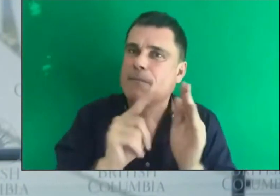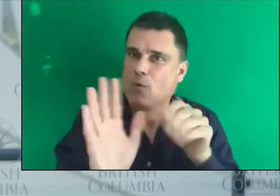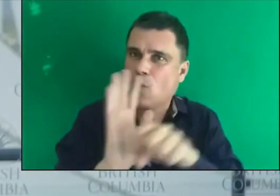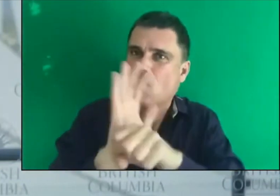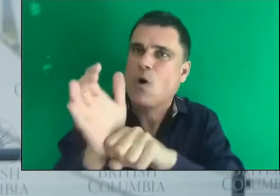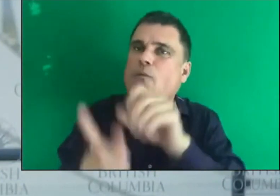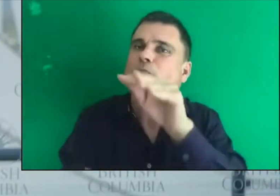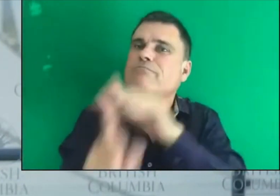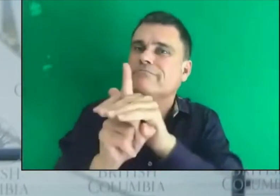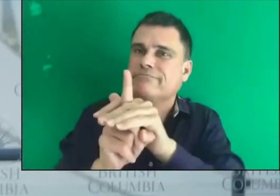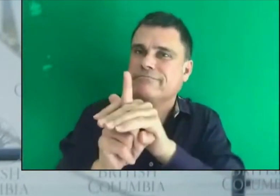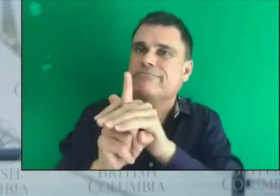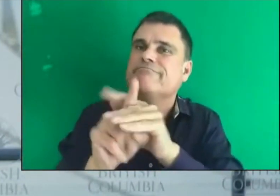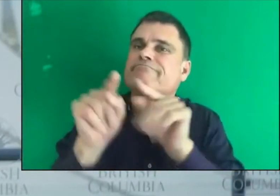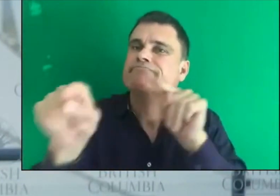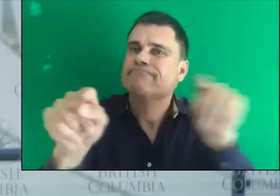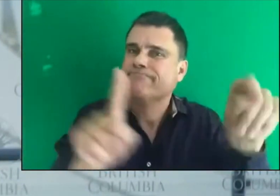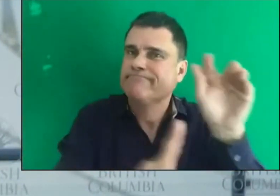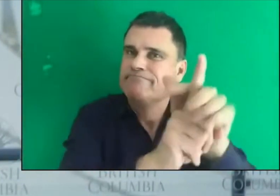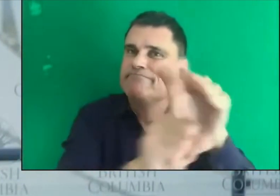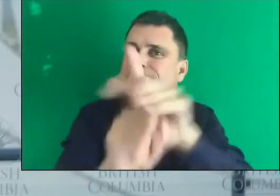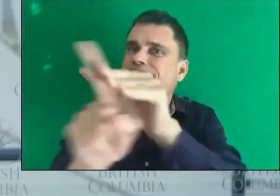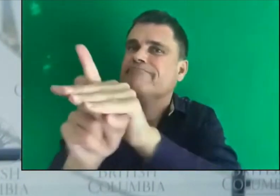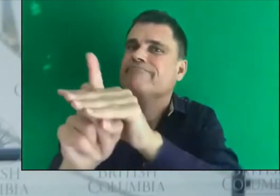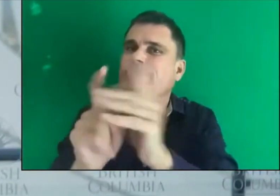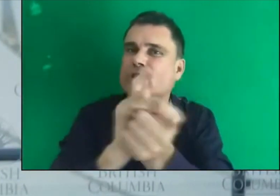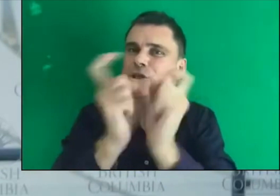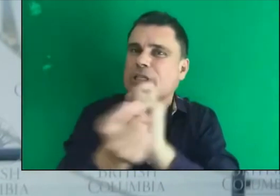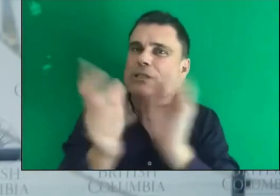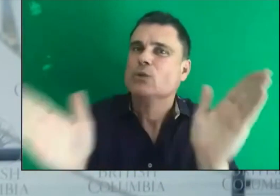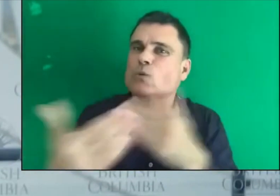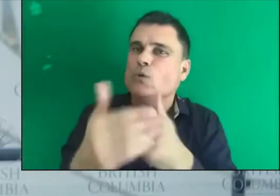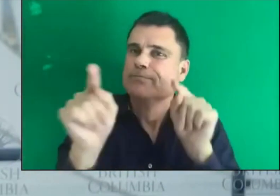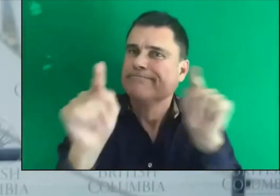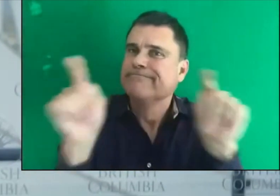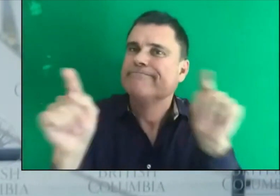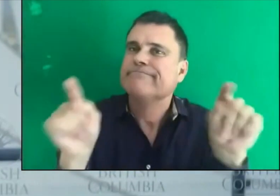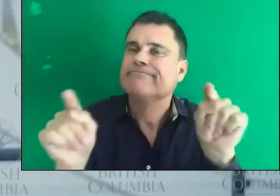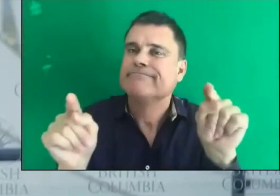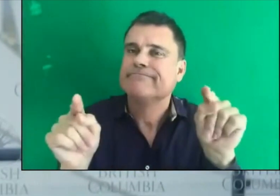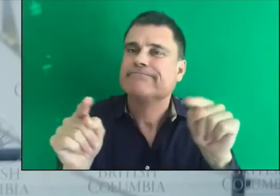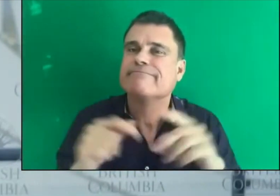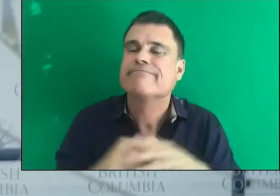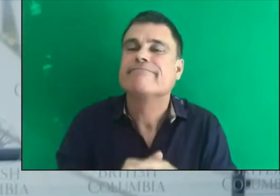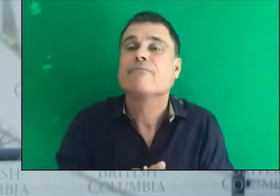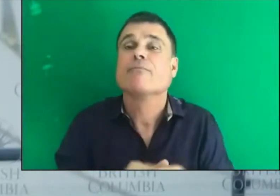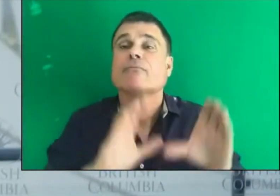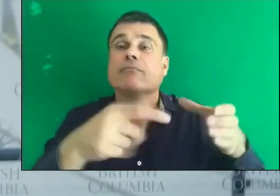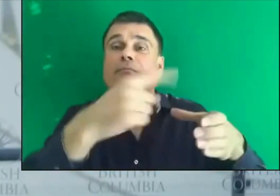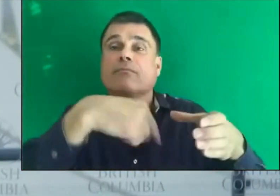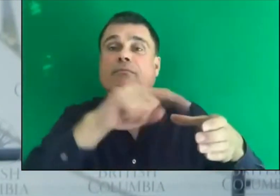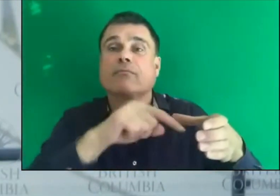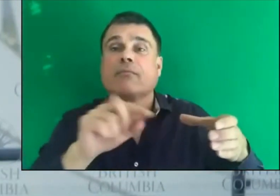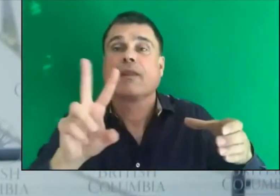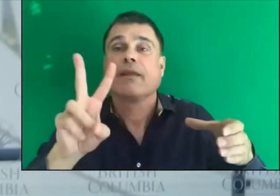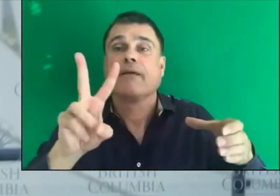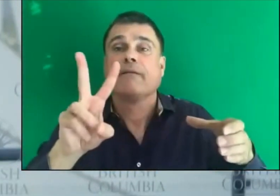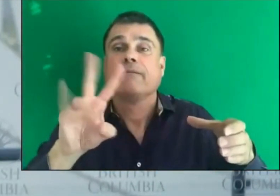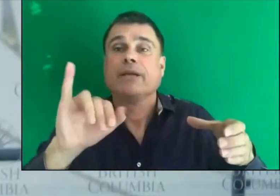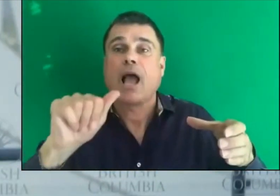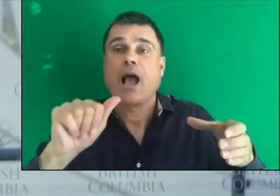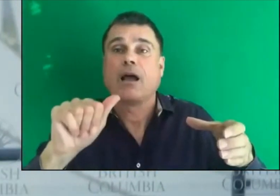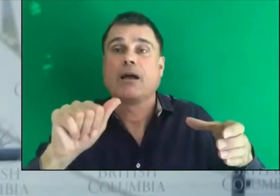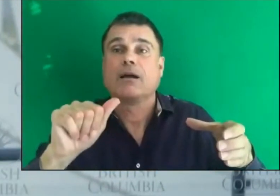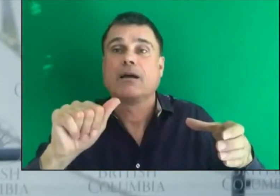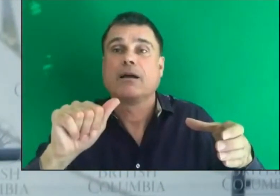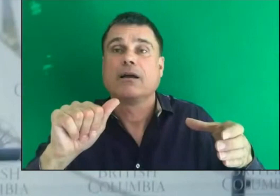settings where we can, we have seen people get together, whether it's parents or the players themselves on the